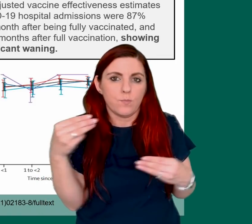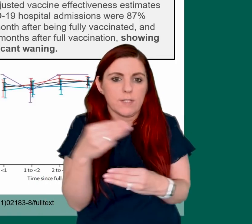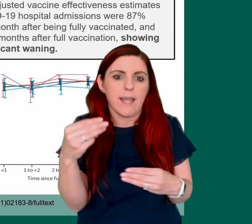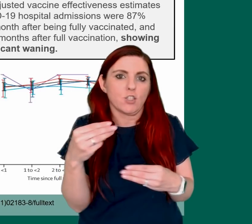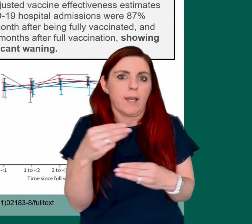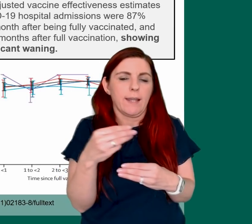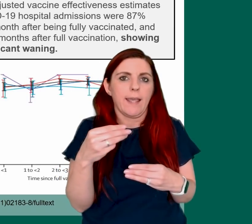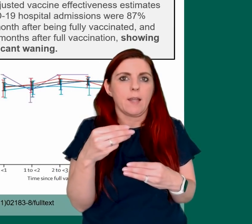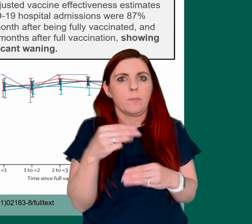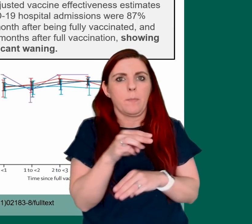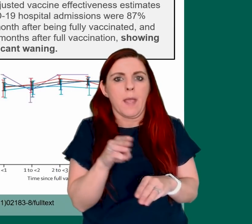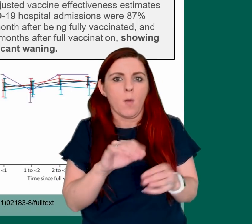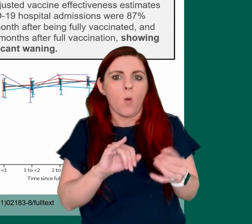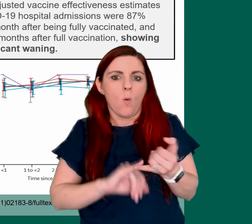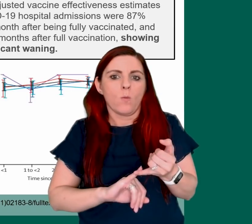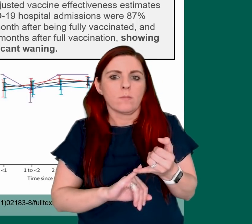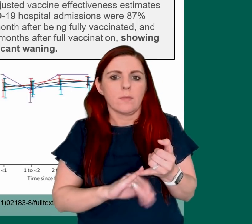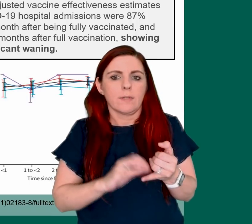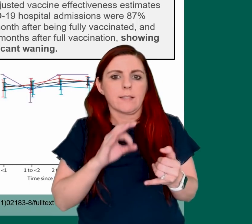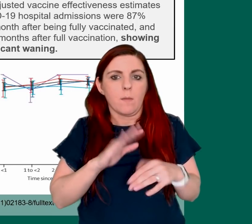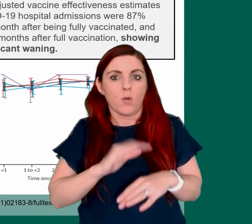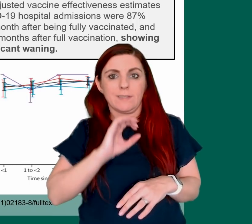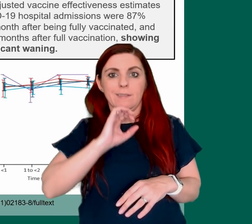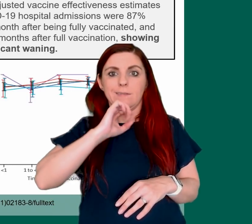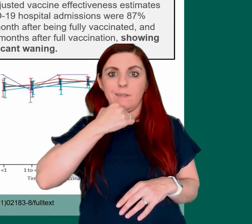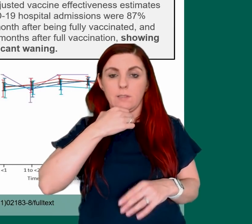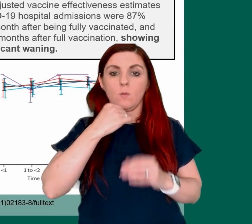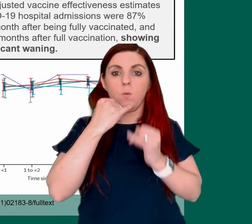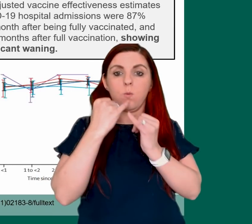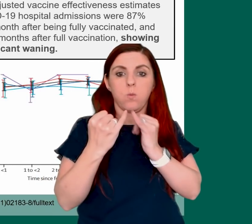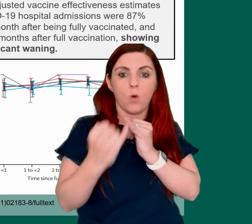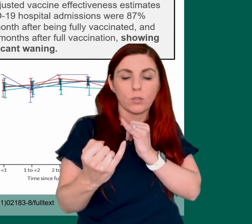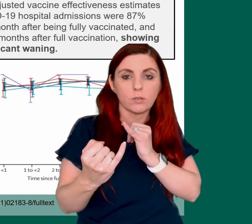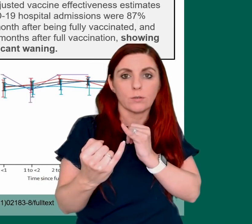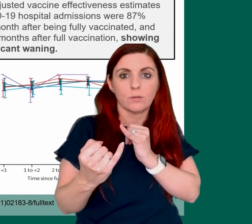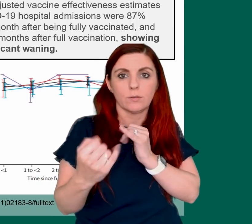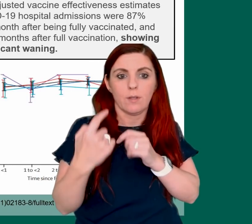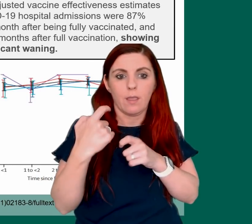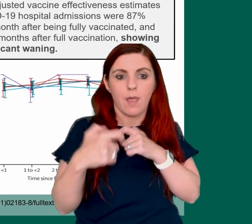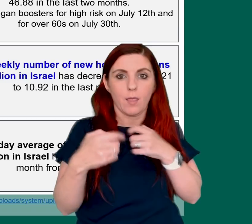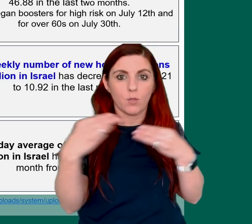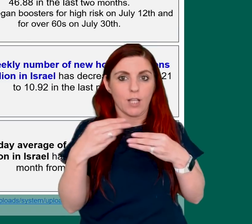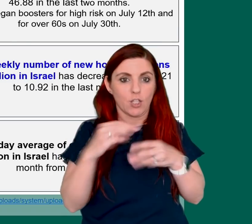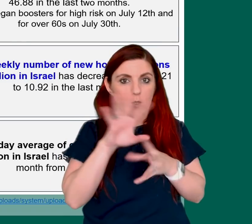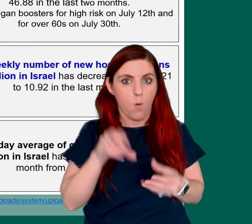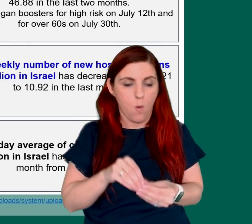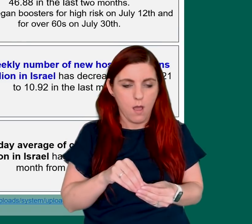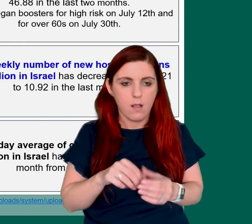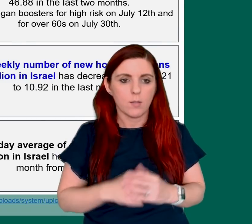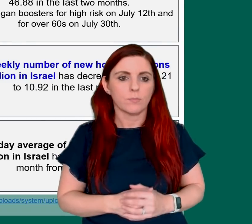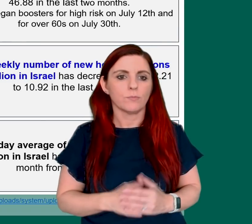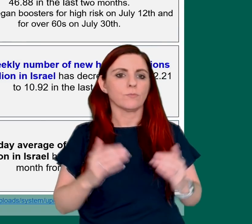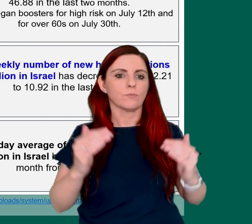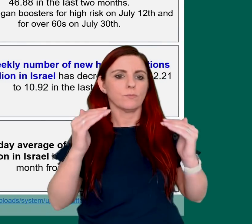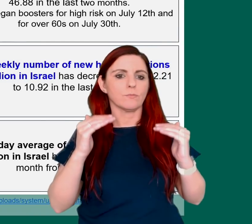of spectrum of illness seems to be more sustained than the protection against symptomatic infection as a whole. And